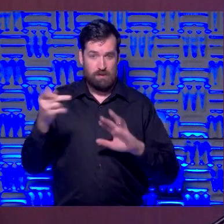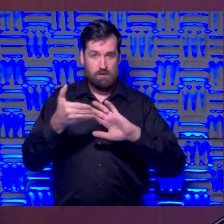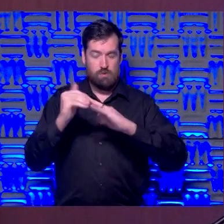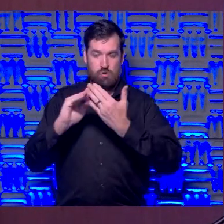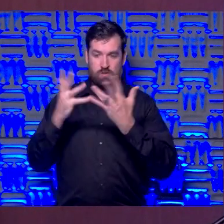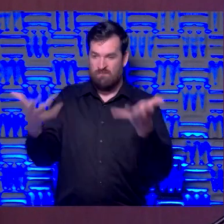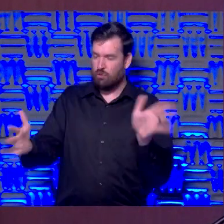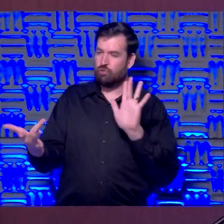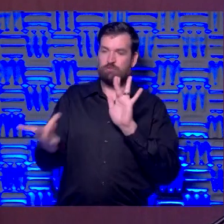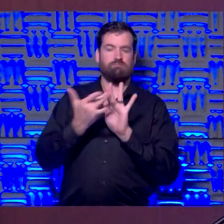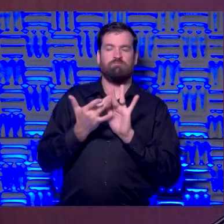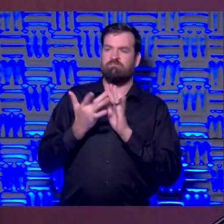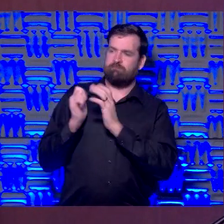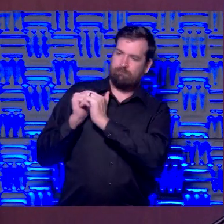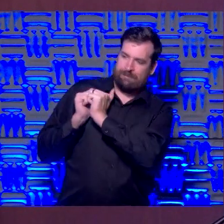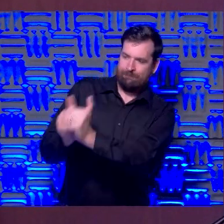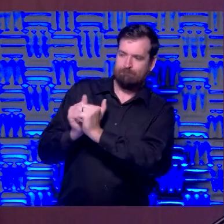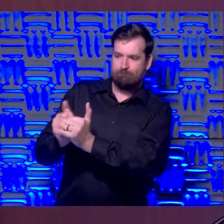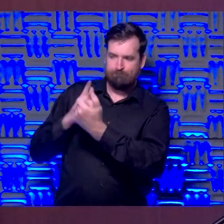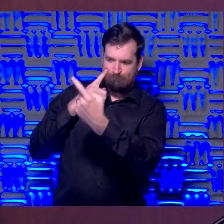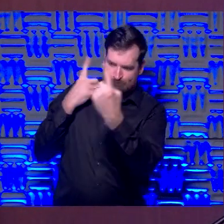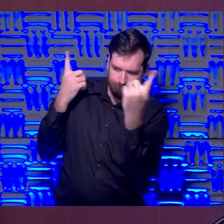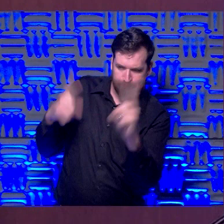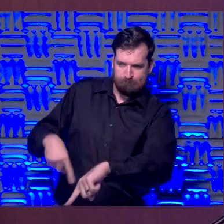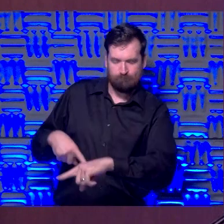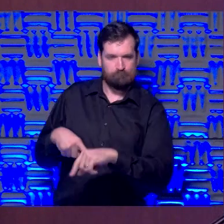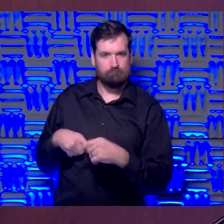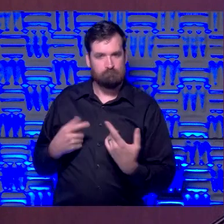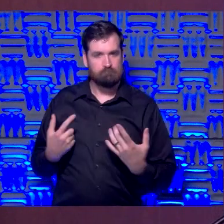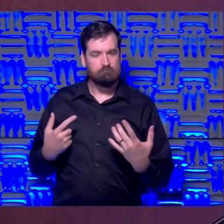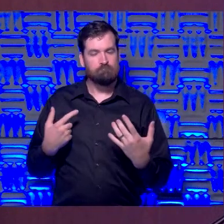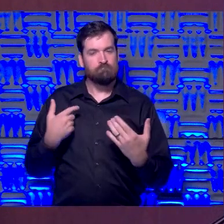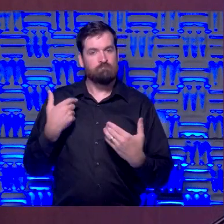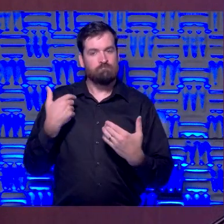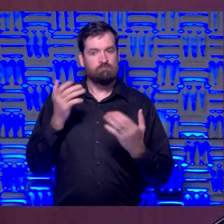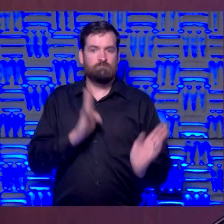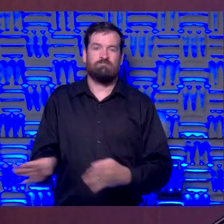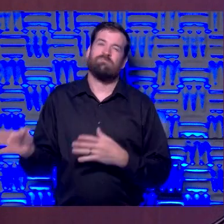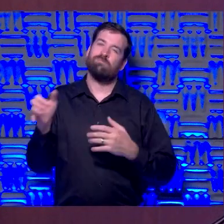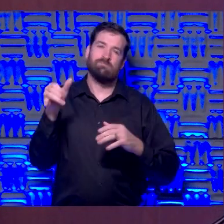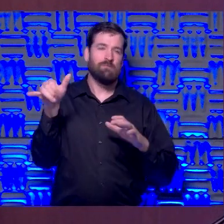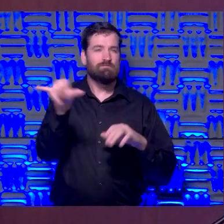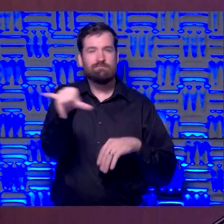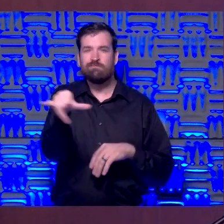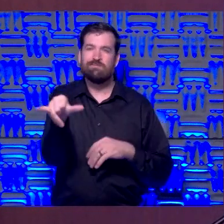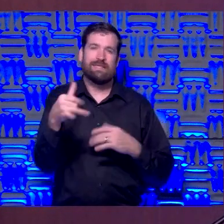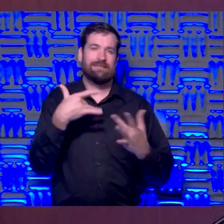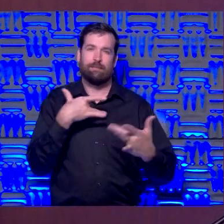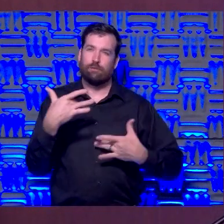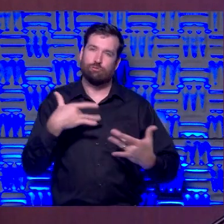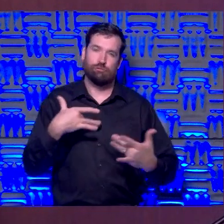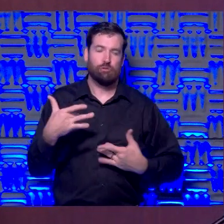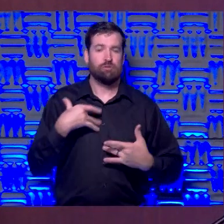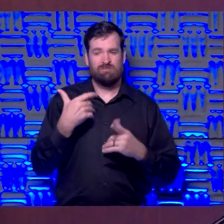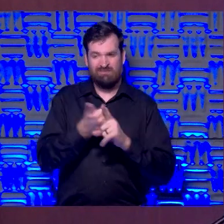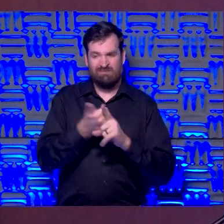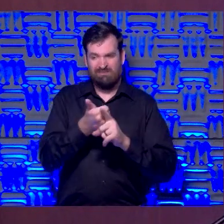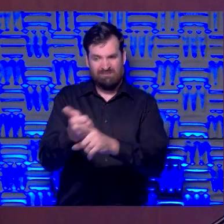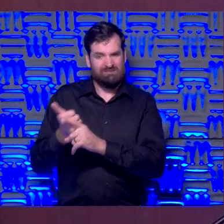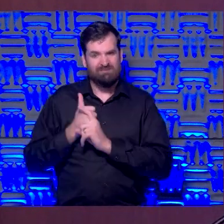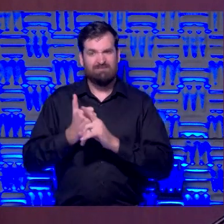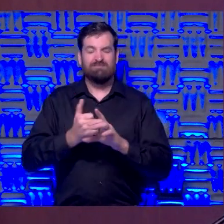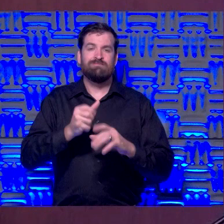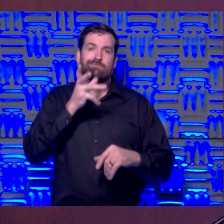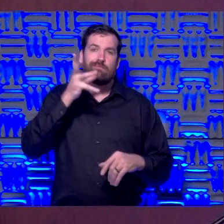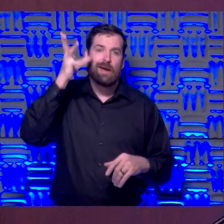are kind of lockstep with us in thinking through that. And of course, they have all the same concerns. And they're all parents and alumni who run